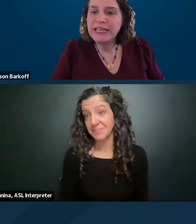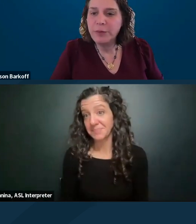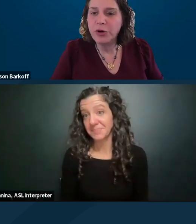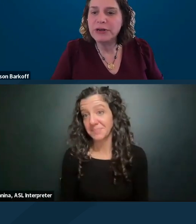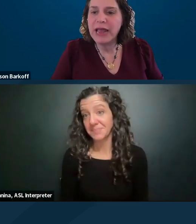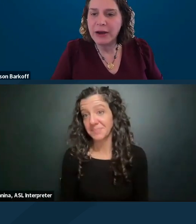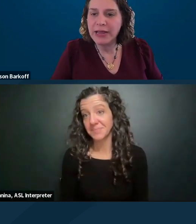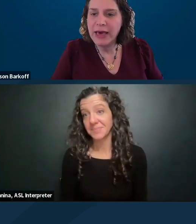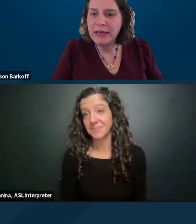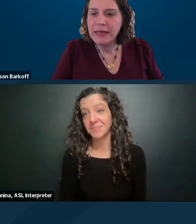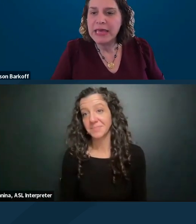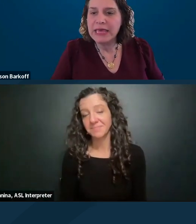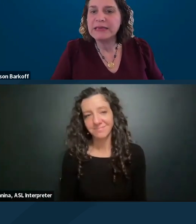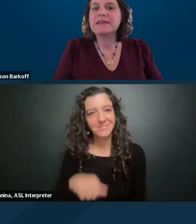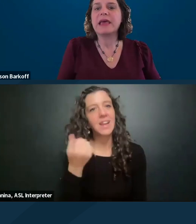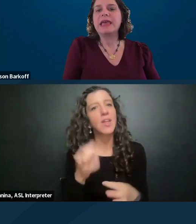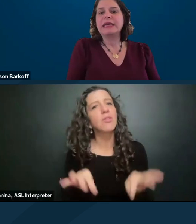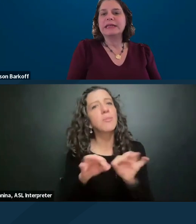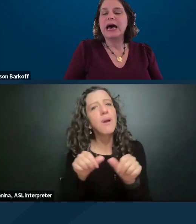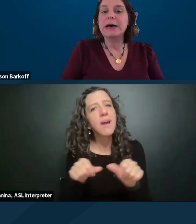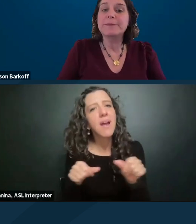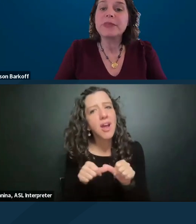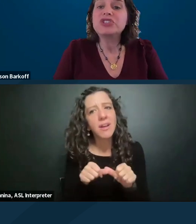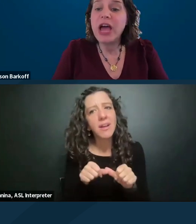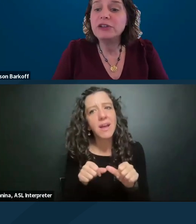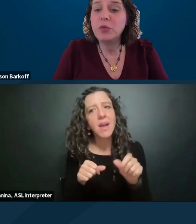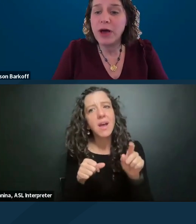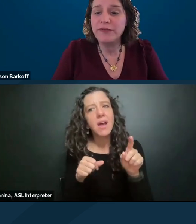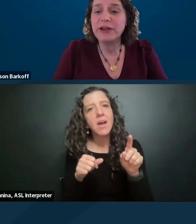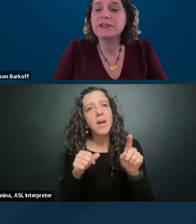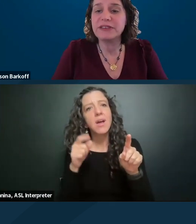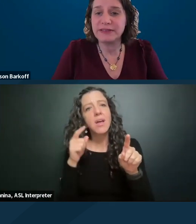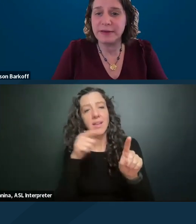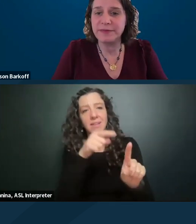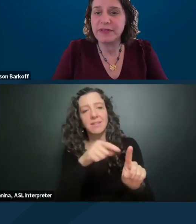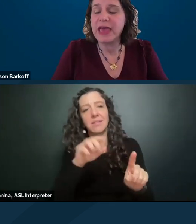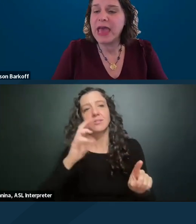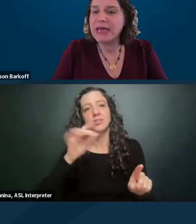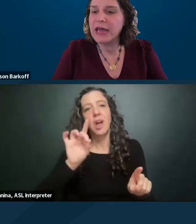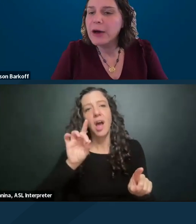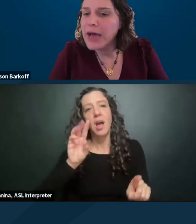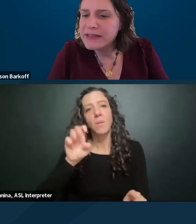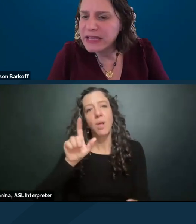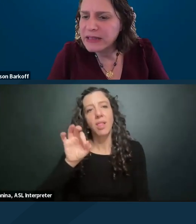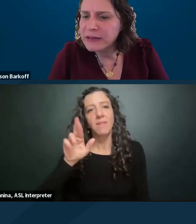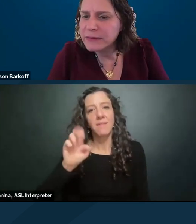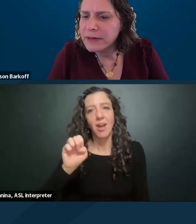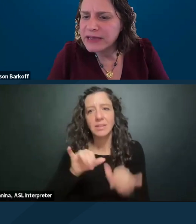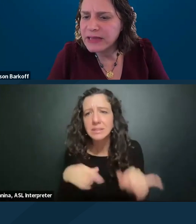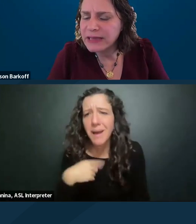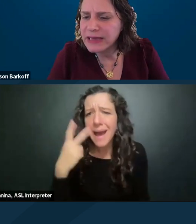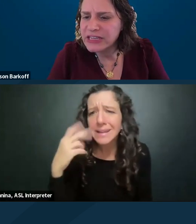Another really important area is in child welfare systems. And I see